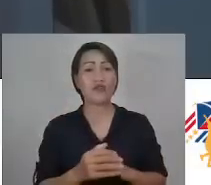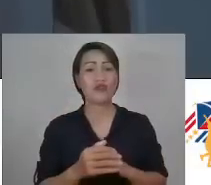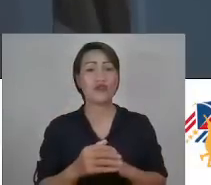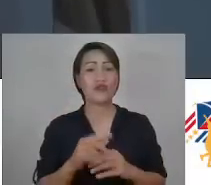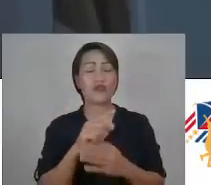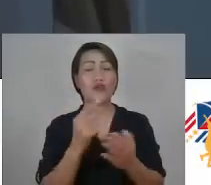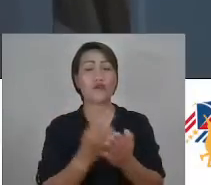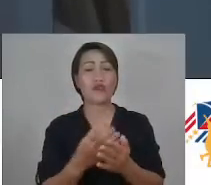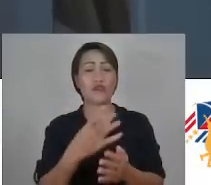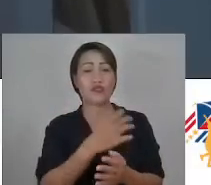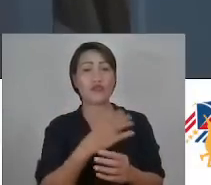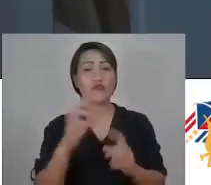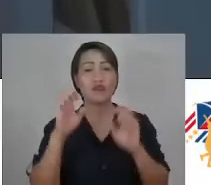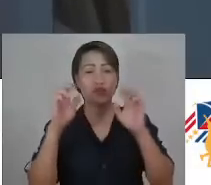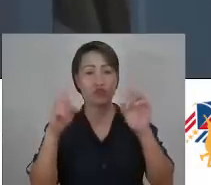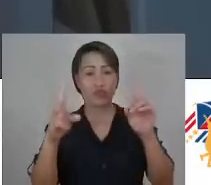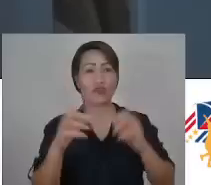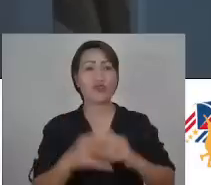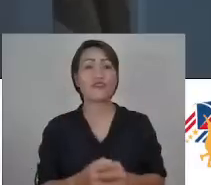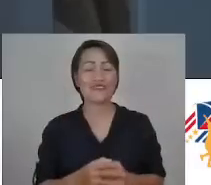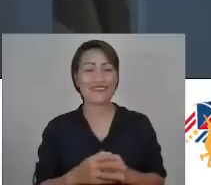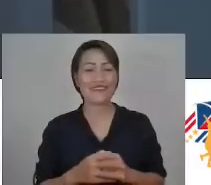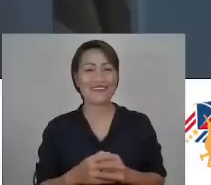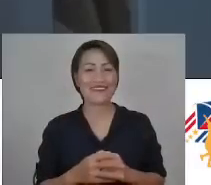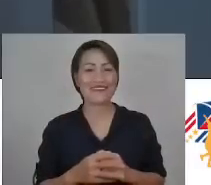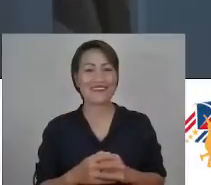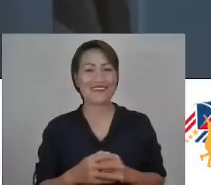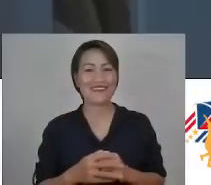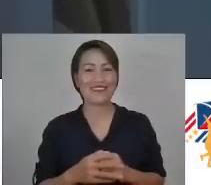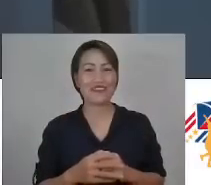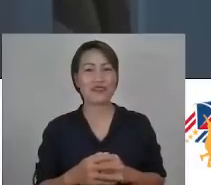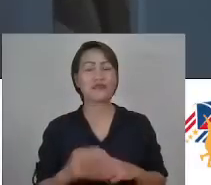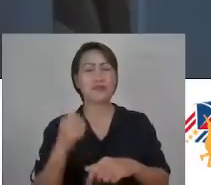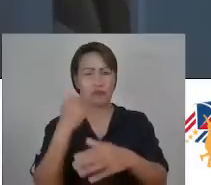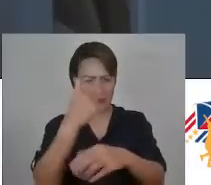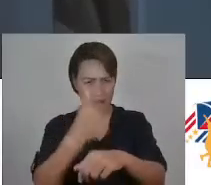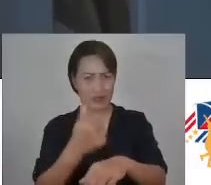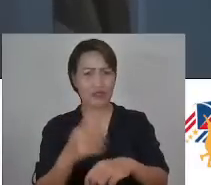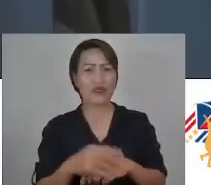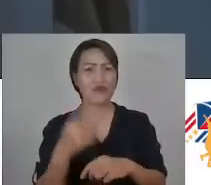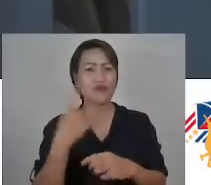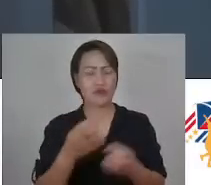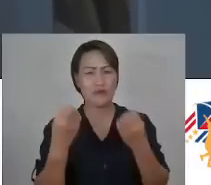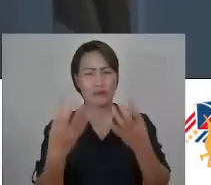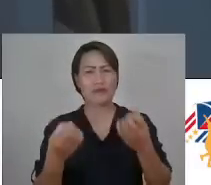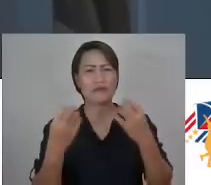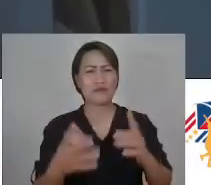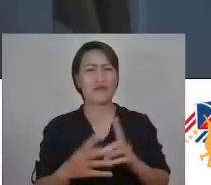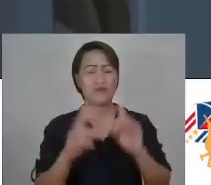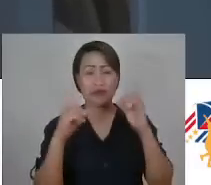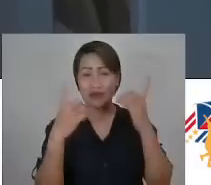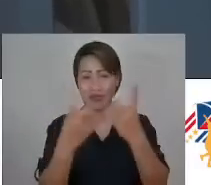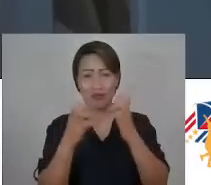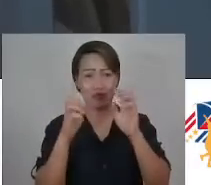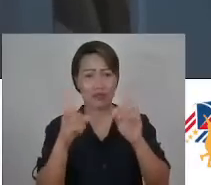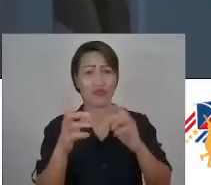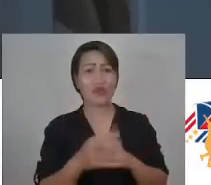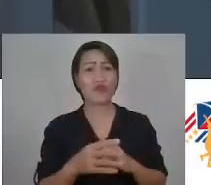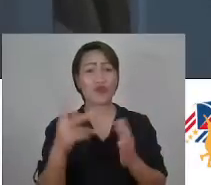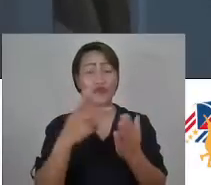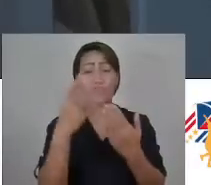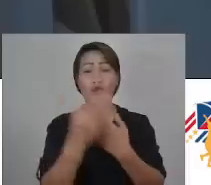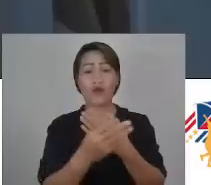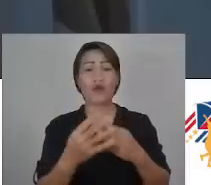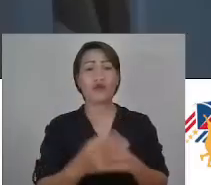Education. She has been designated to so many DepEd programs that include being governing board